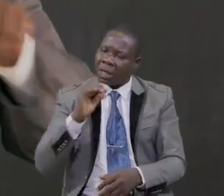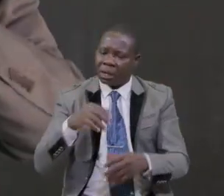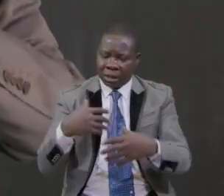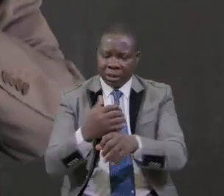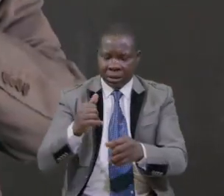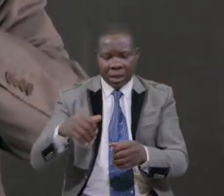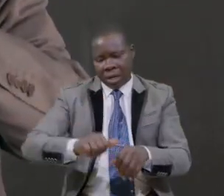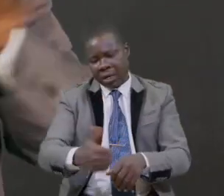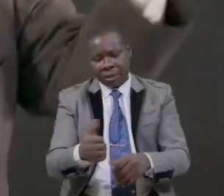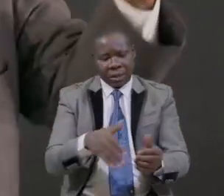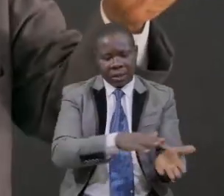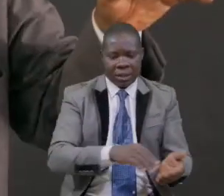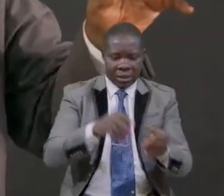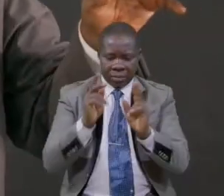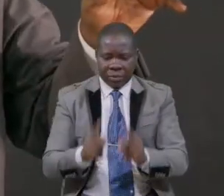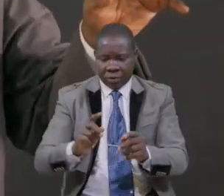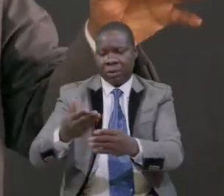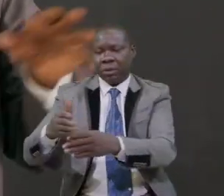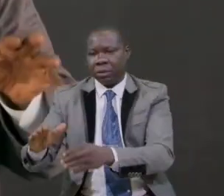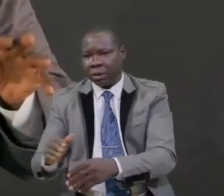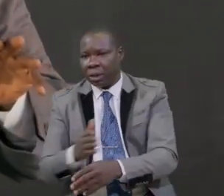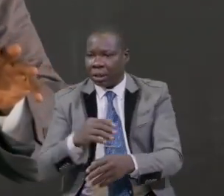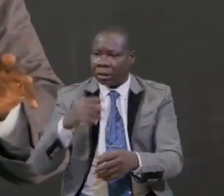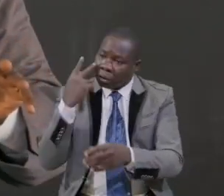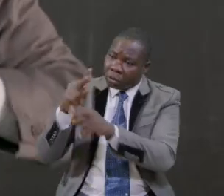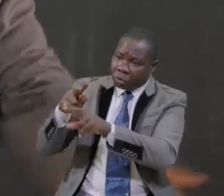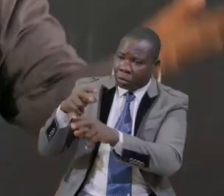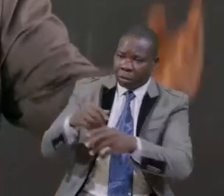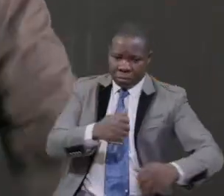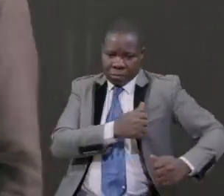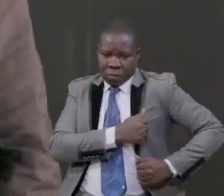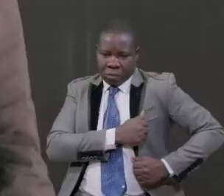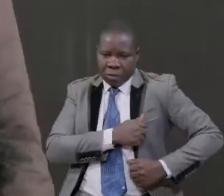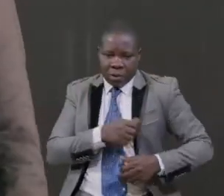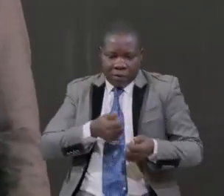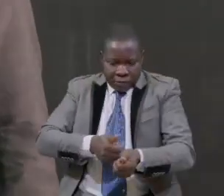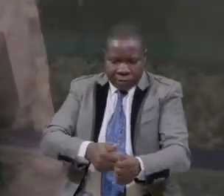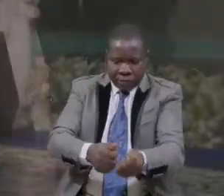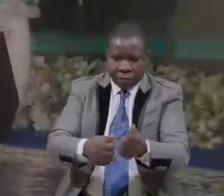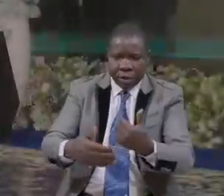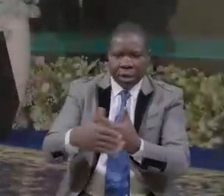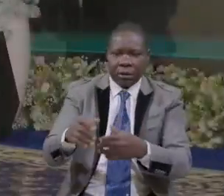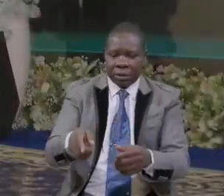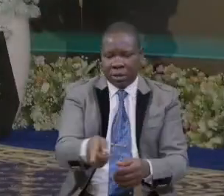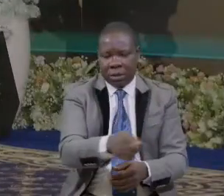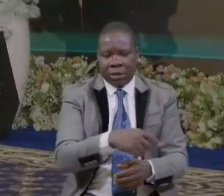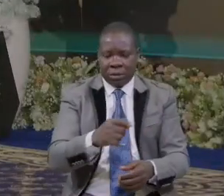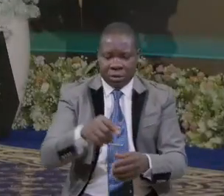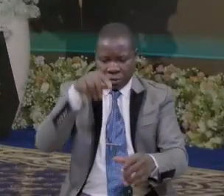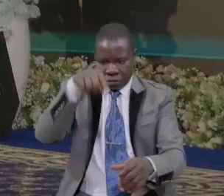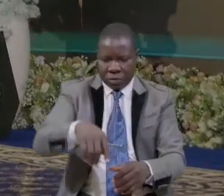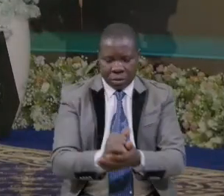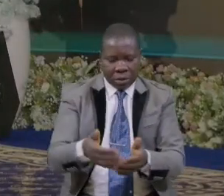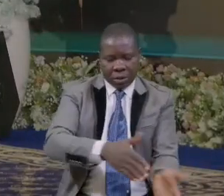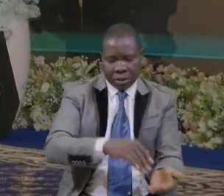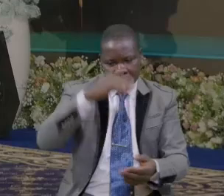away. And they saw a band following after them, so they dropped that dead man. And by the